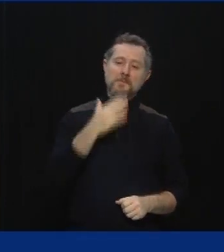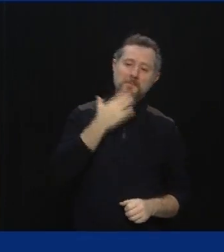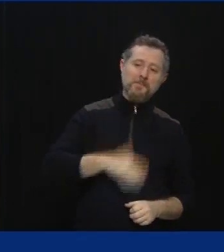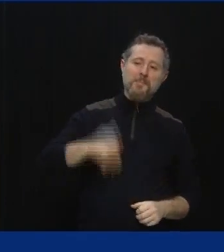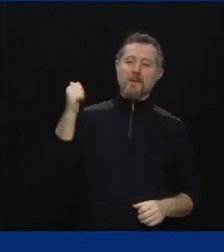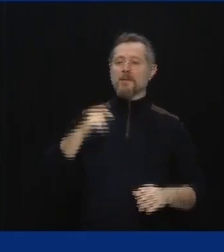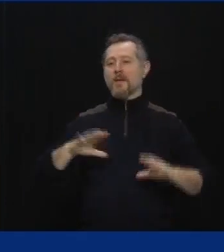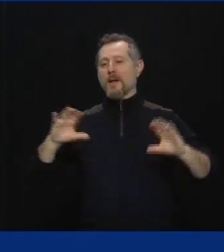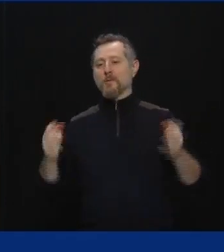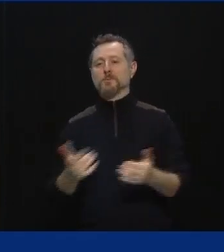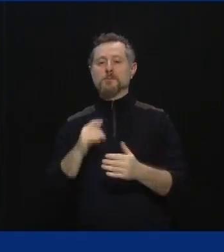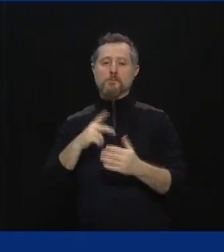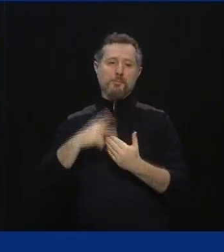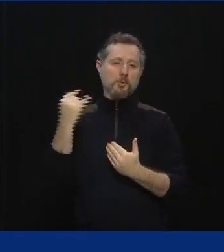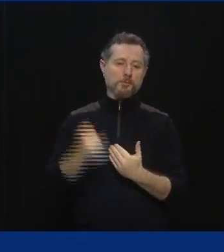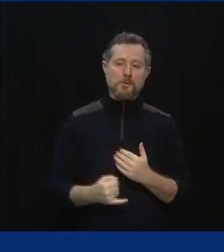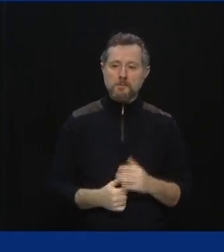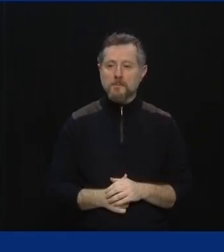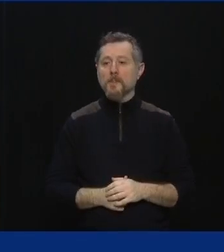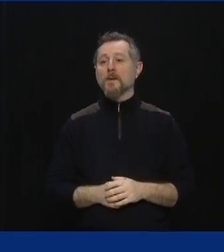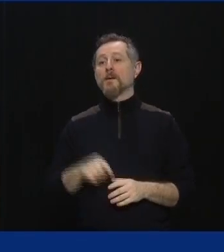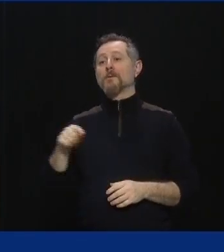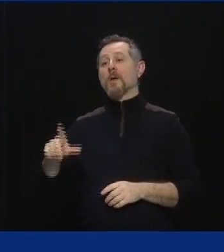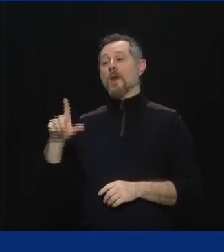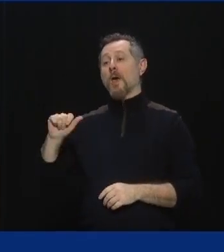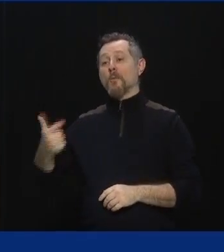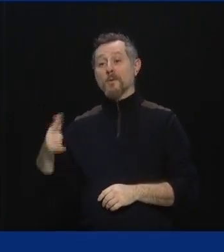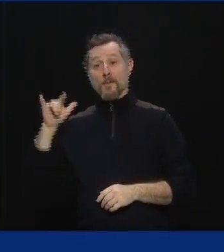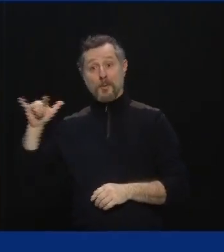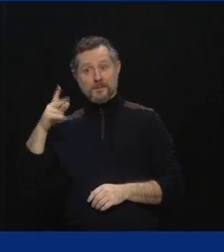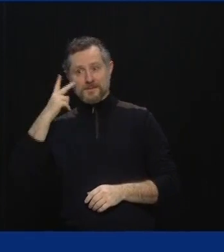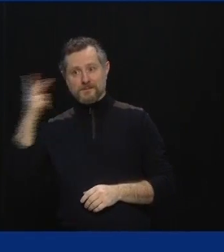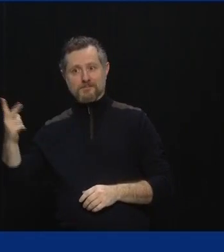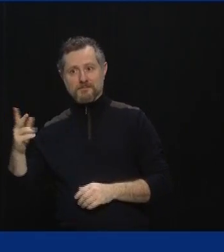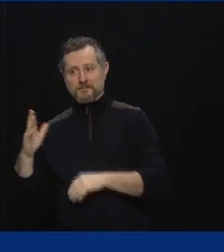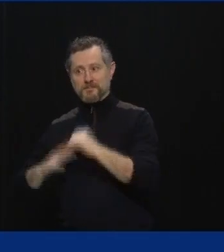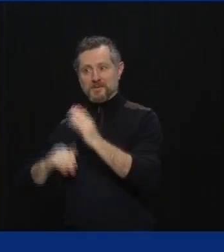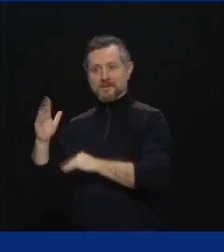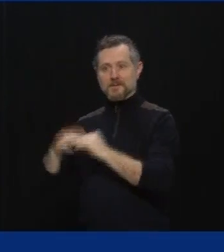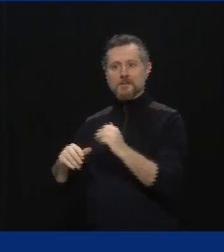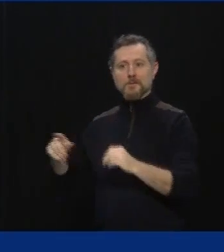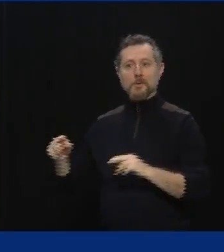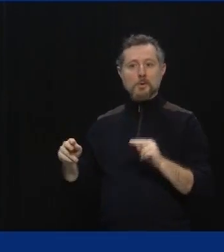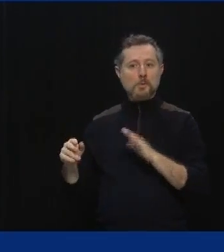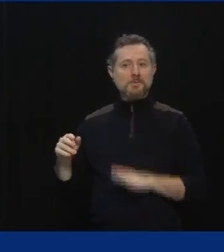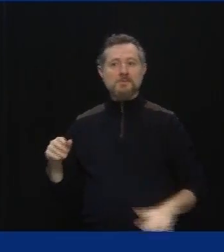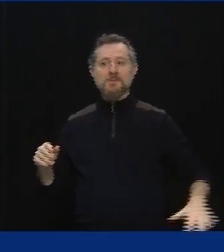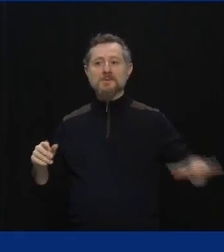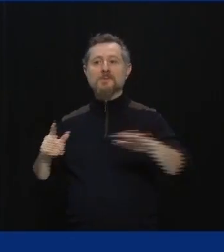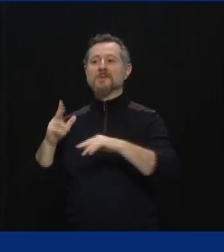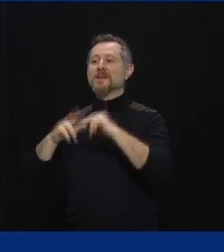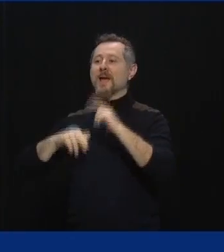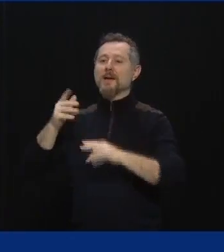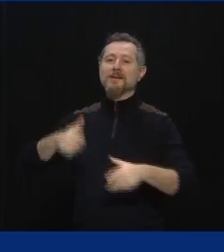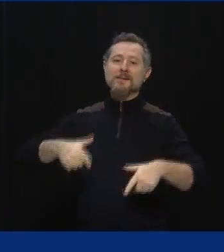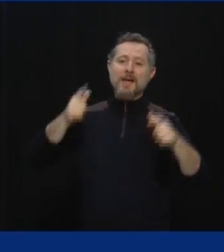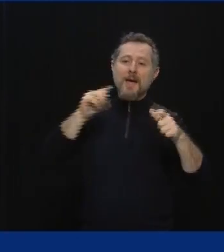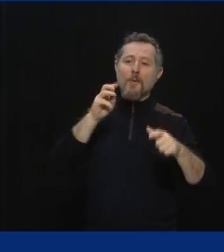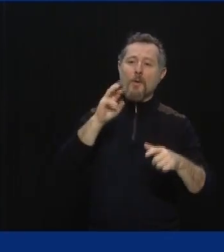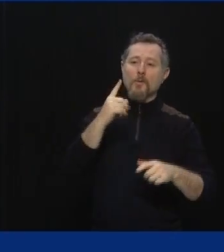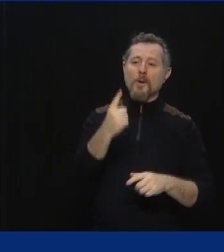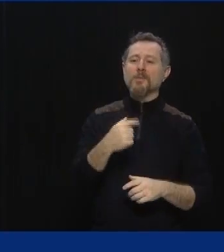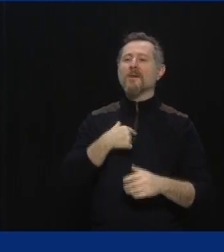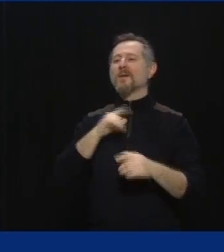project. You can go out to LaGuardia Airport. You can look at any iconic buildings in the city of New York, Tower 1, 1 Vanderbilt. I could go